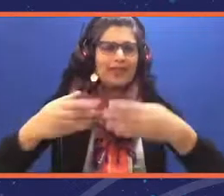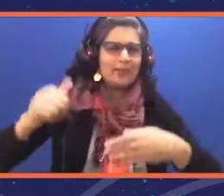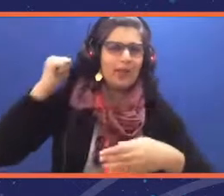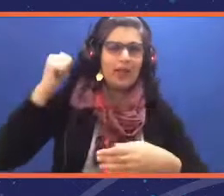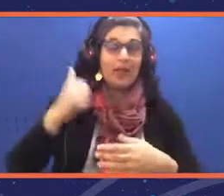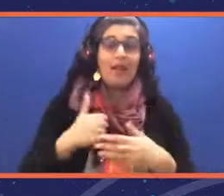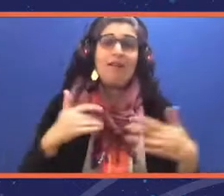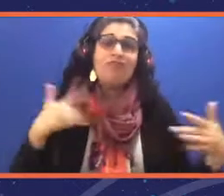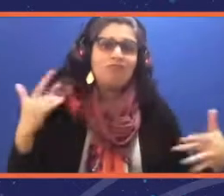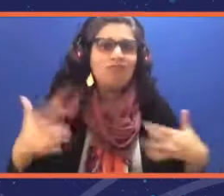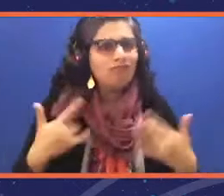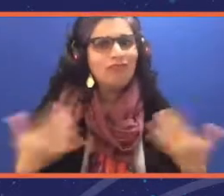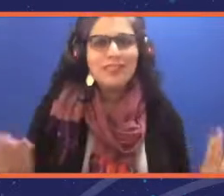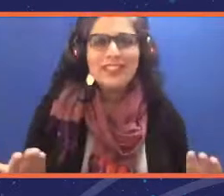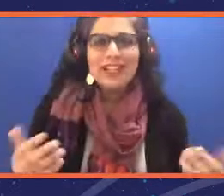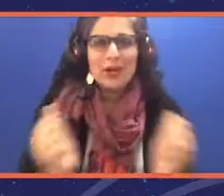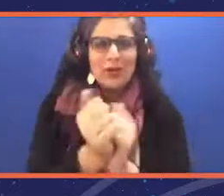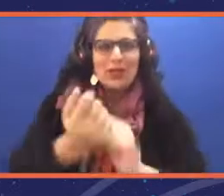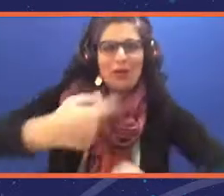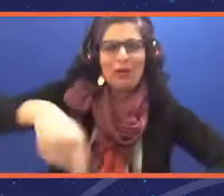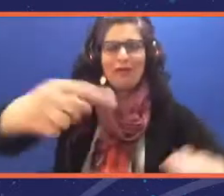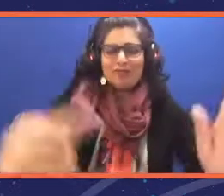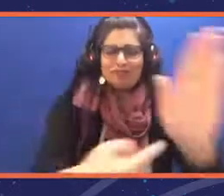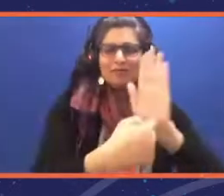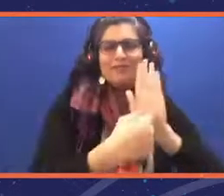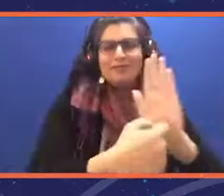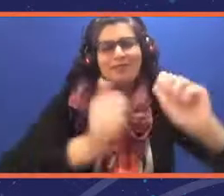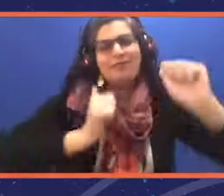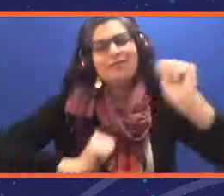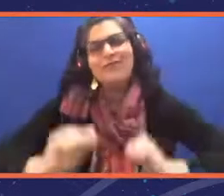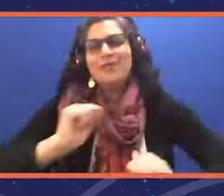here with you all to showcase these amazing art projects.